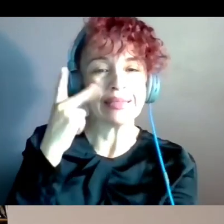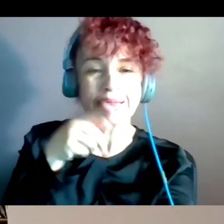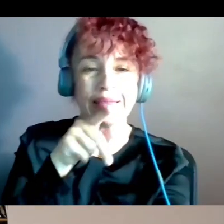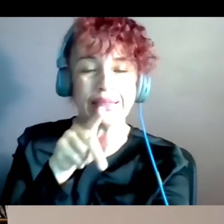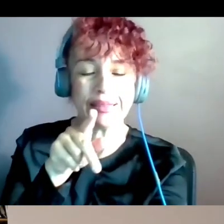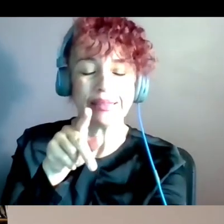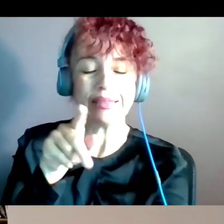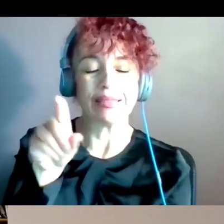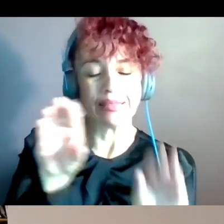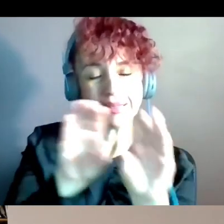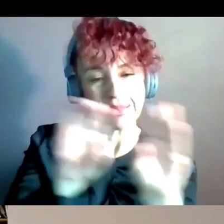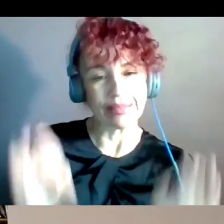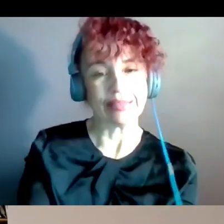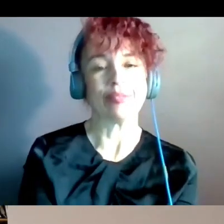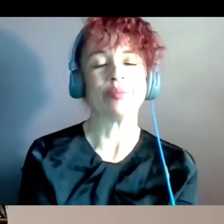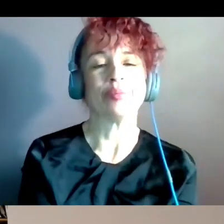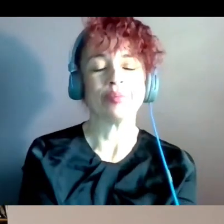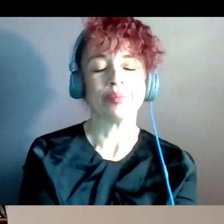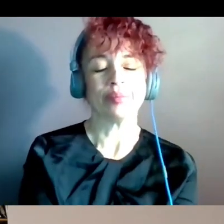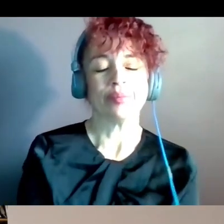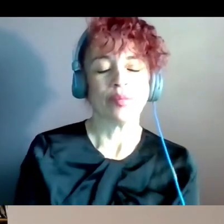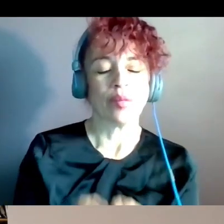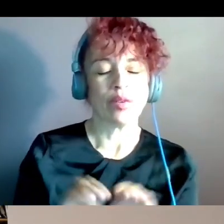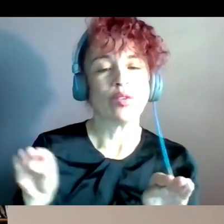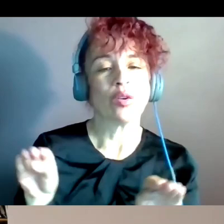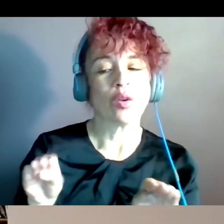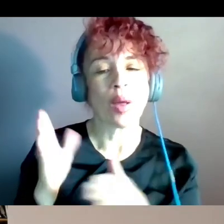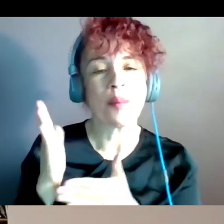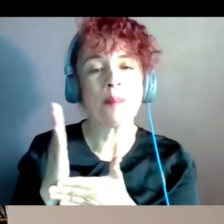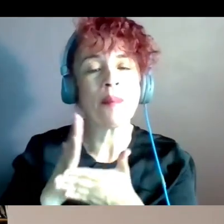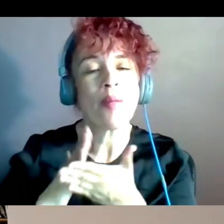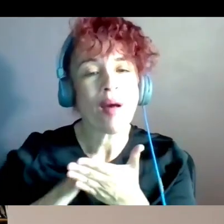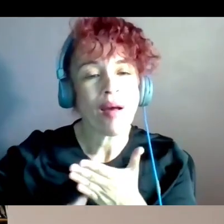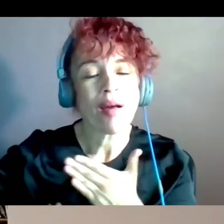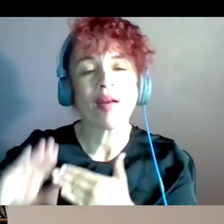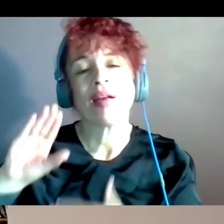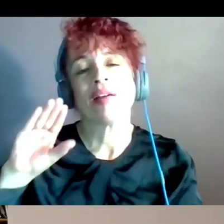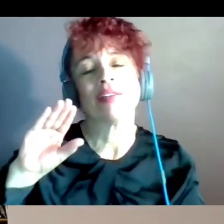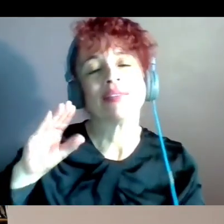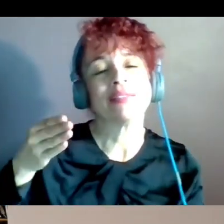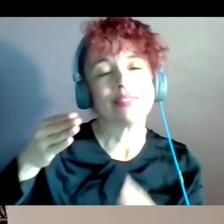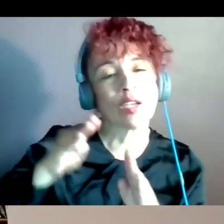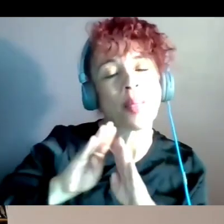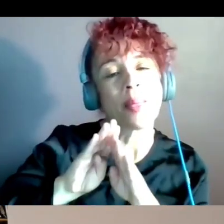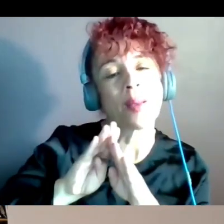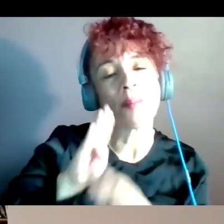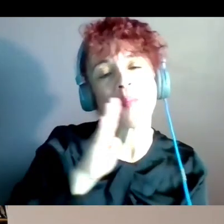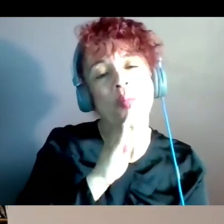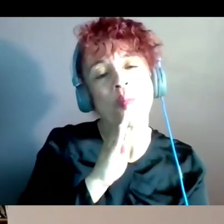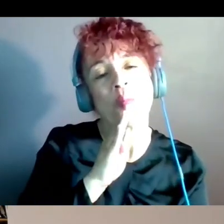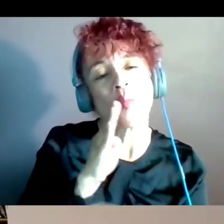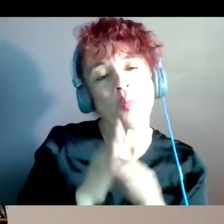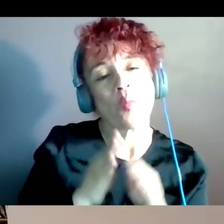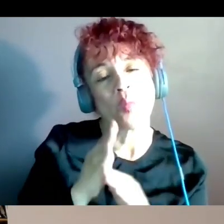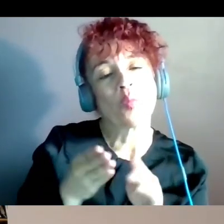there. This is going to be used as part, it will be auctioned off as a charcuterie board to